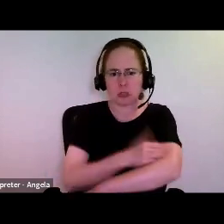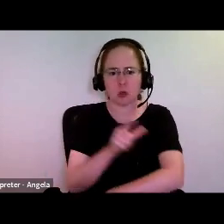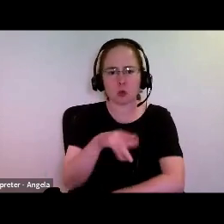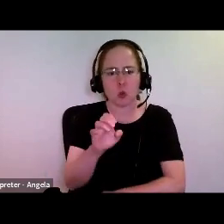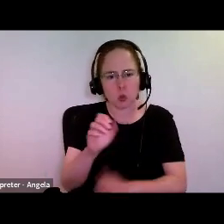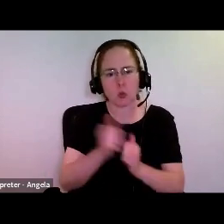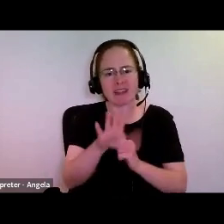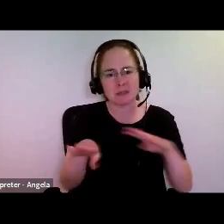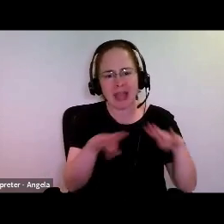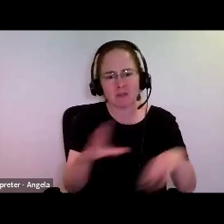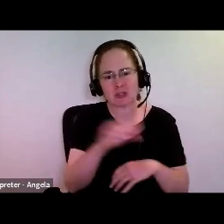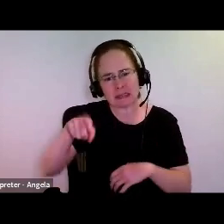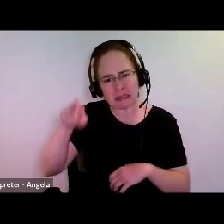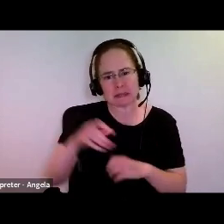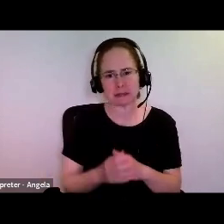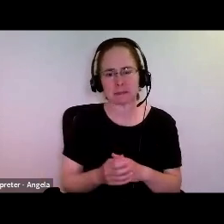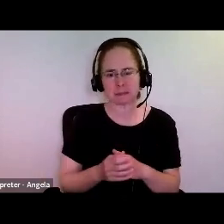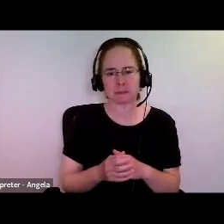with his behaviors and needs.